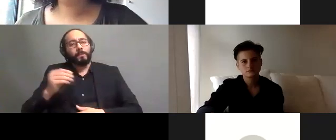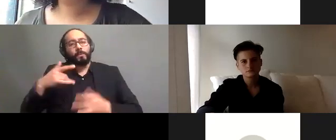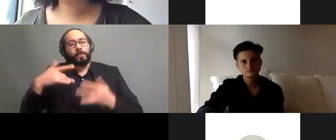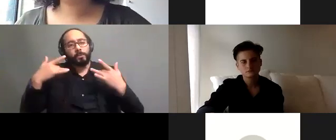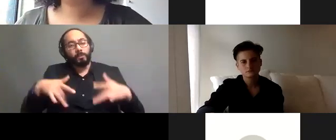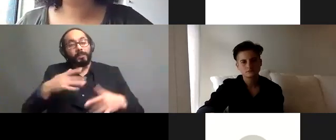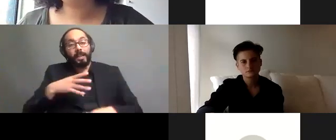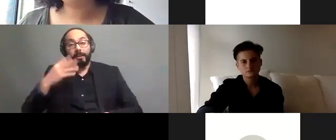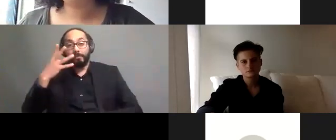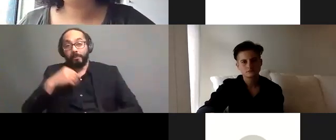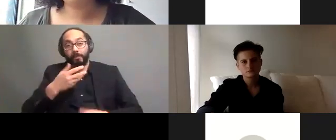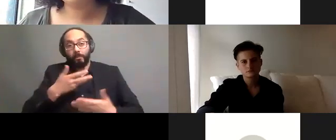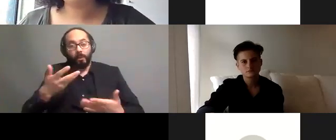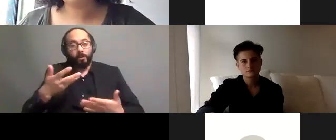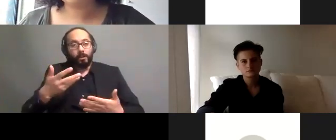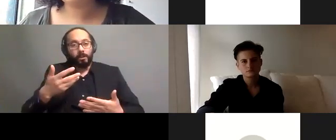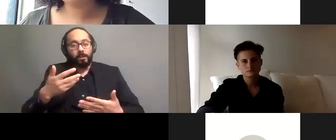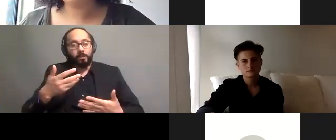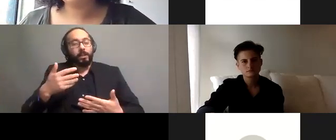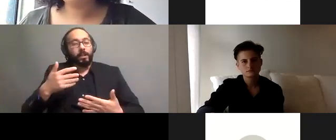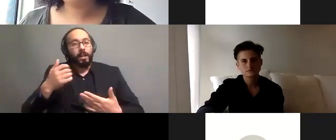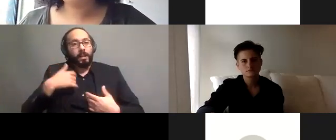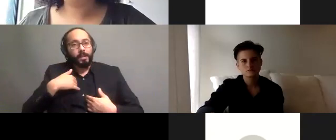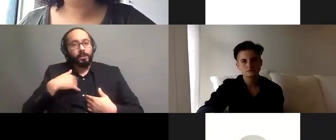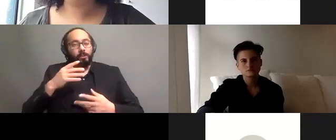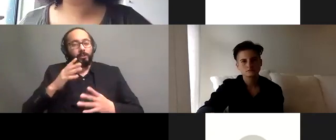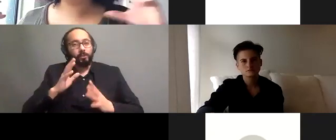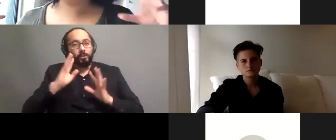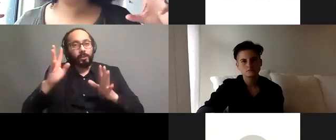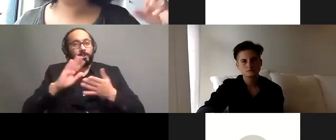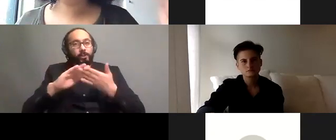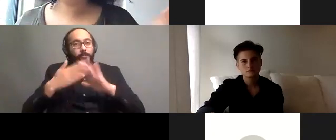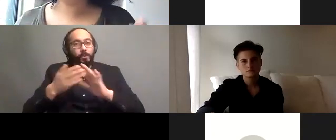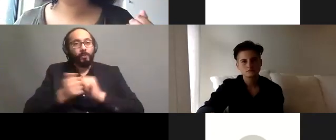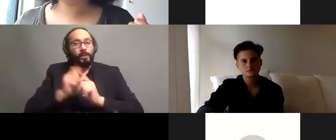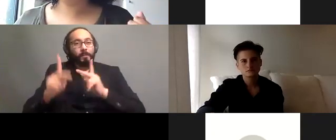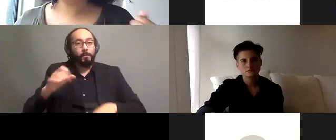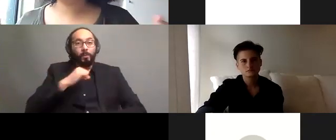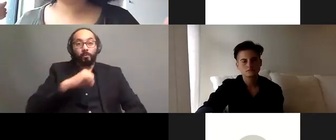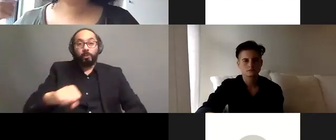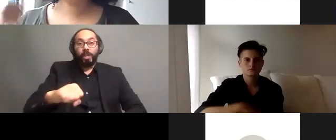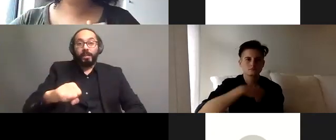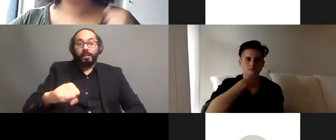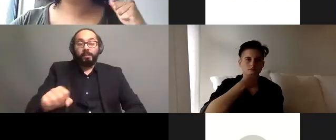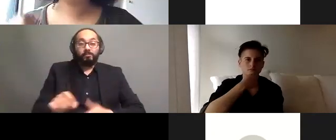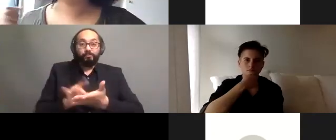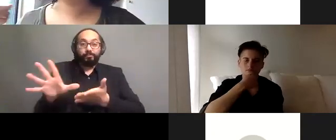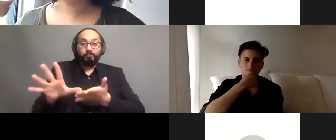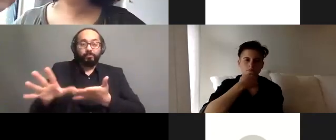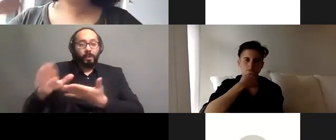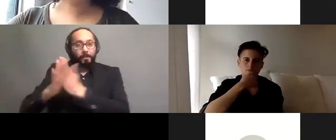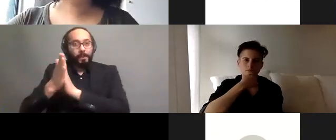is that it creates community in those that it rejects, because we have to come together to like fight